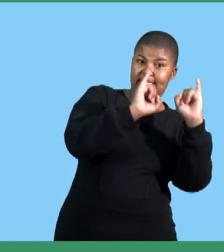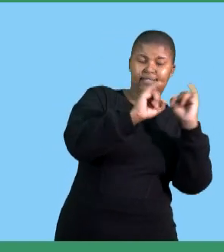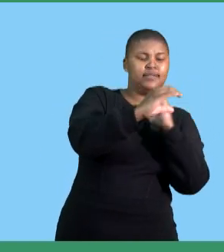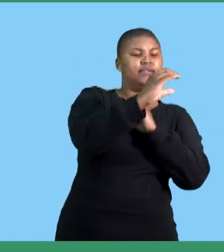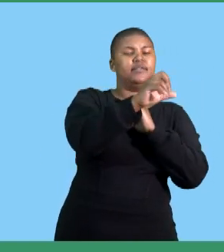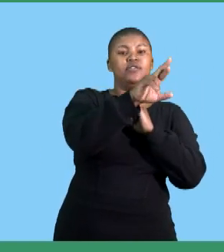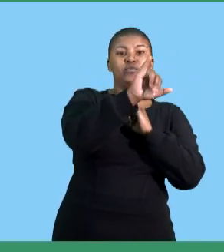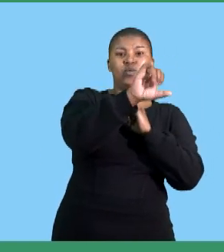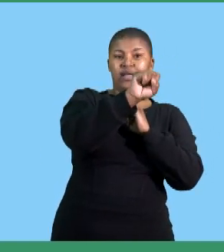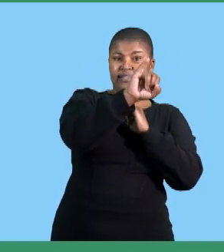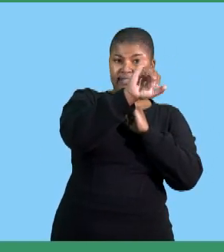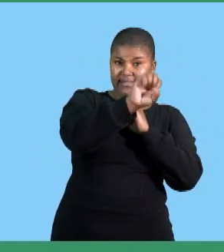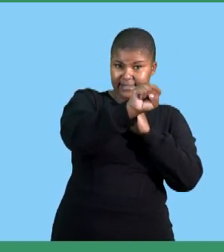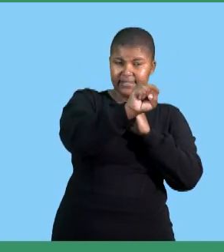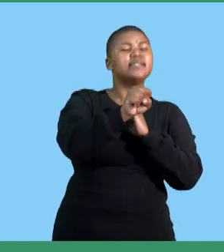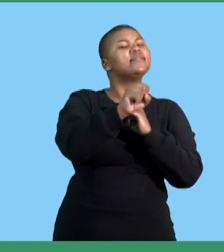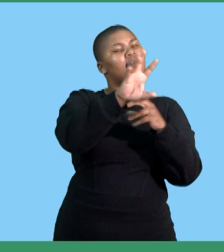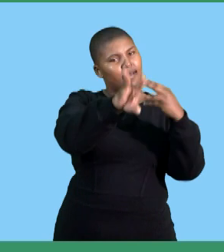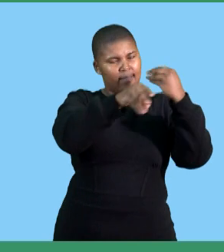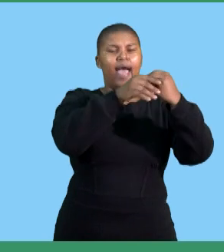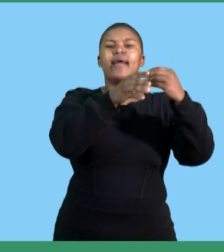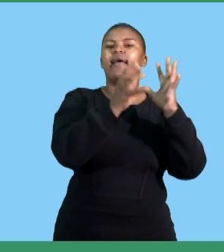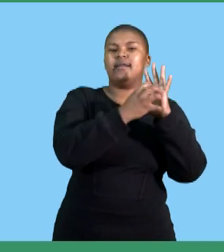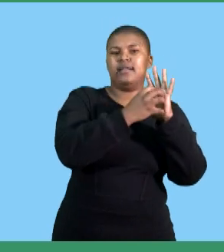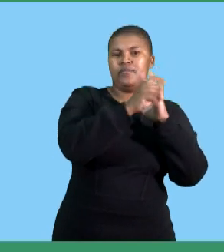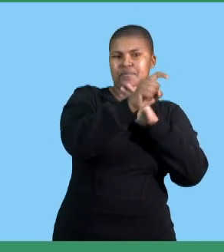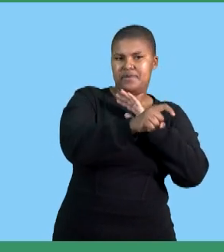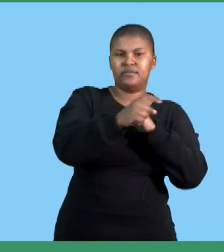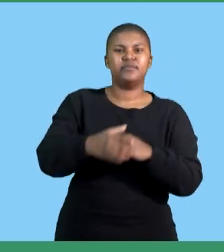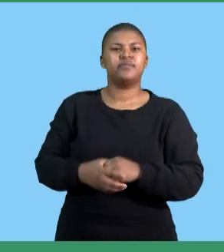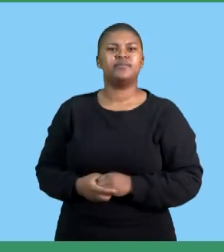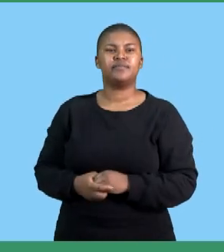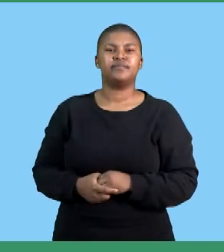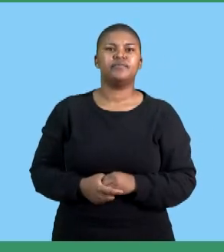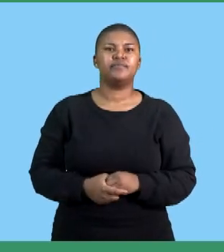crisis and also give examples of what crisis is.